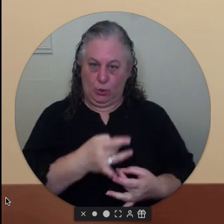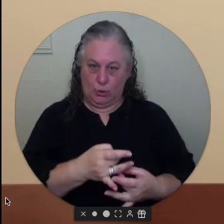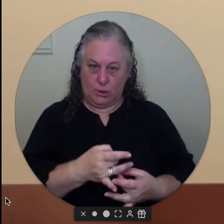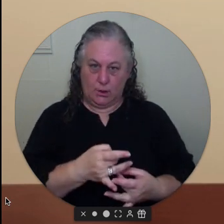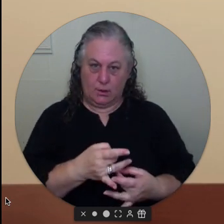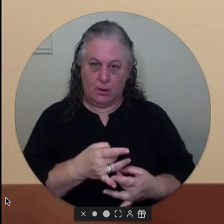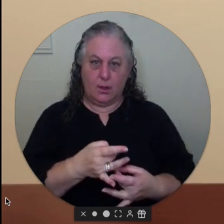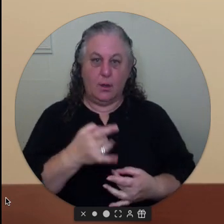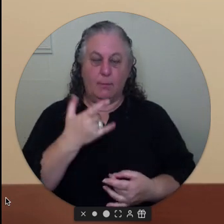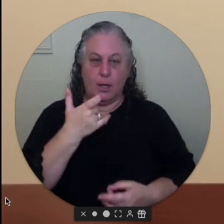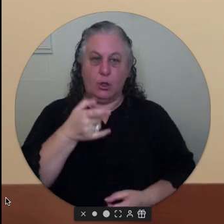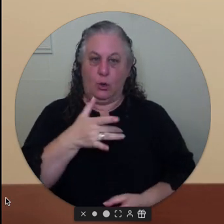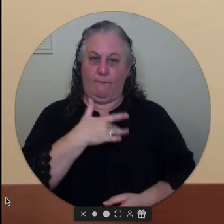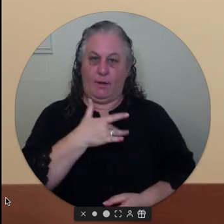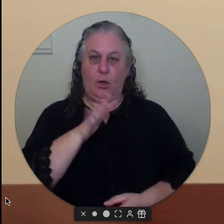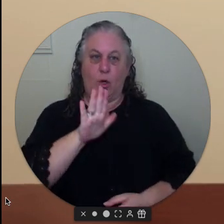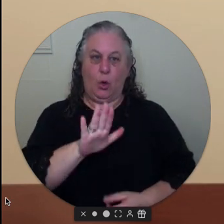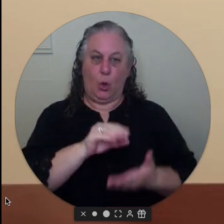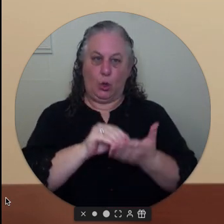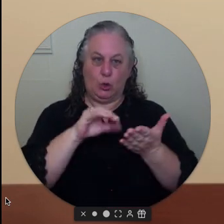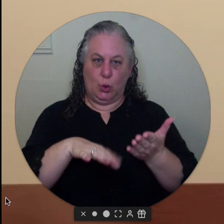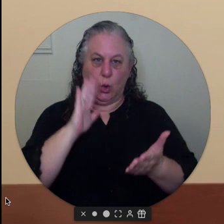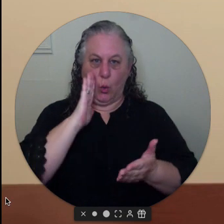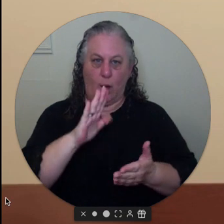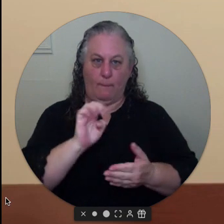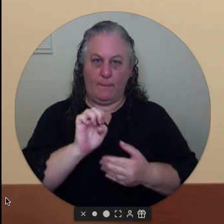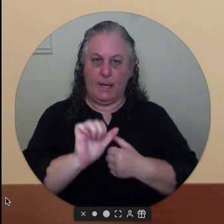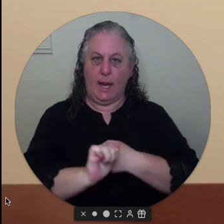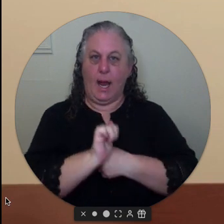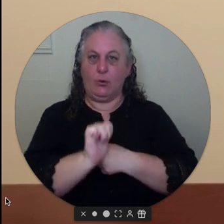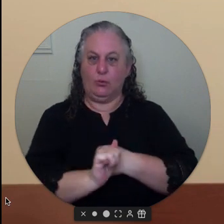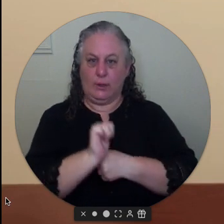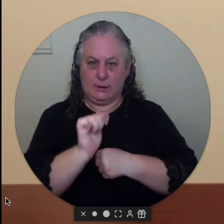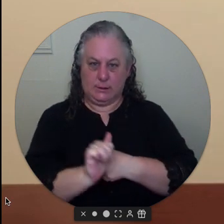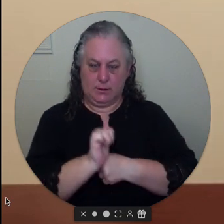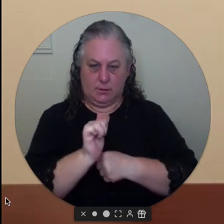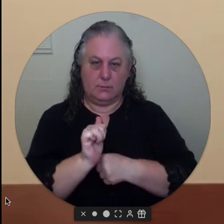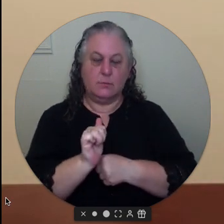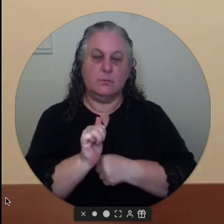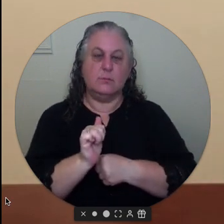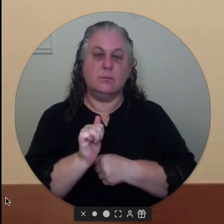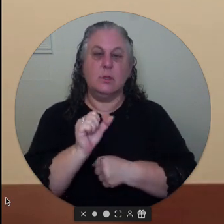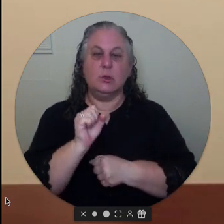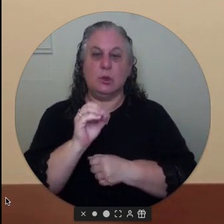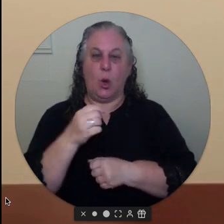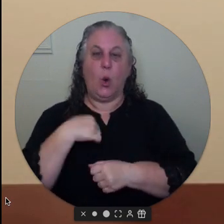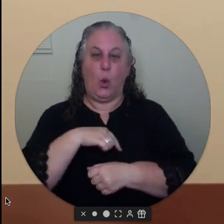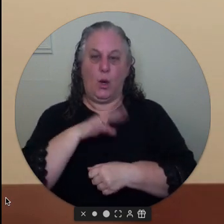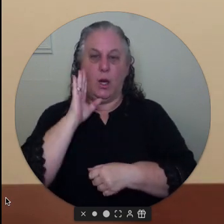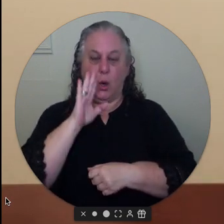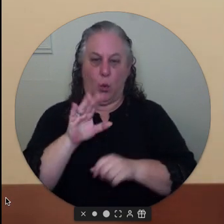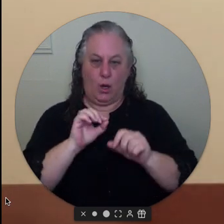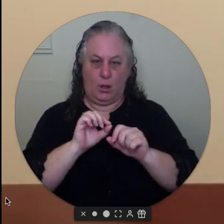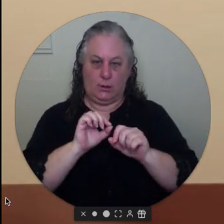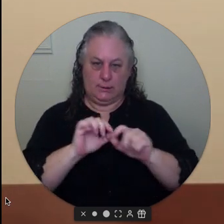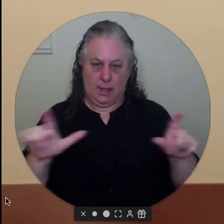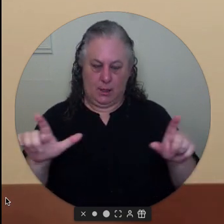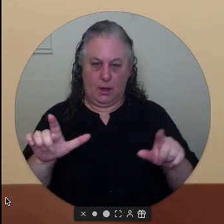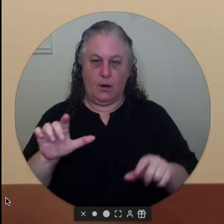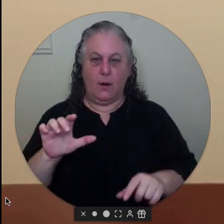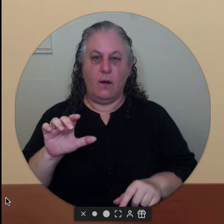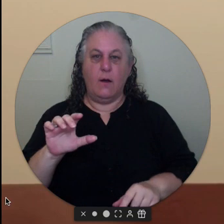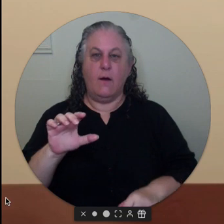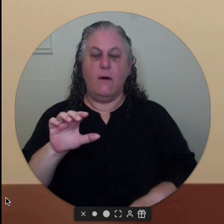because you feel like your student would be put at risk? So we will be sending out the follow-up